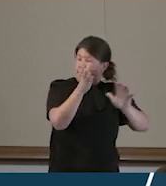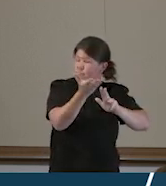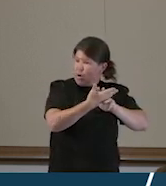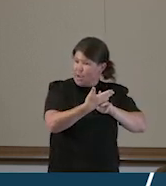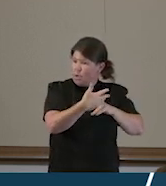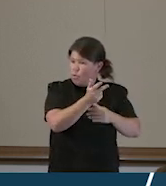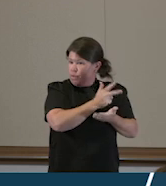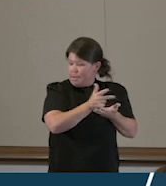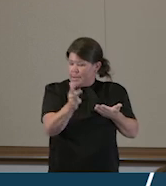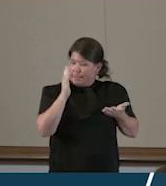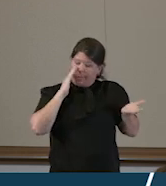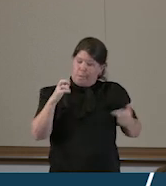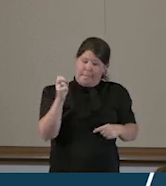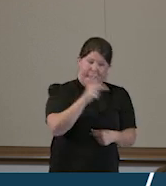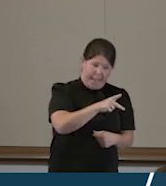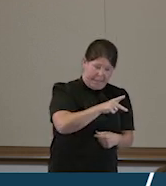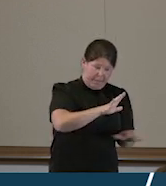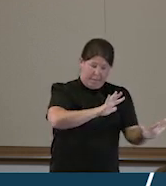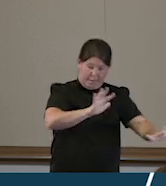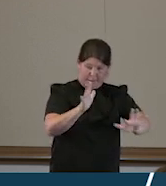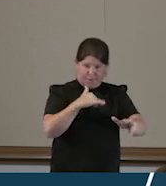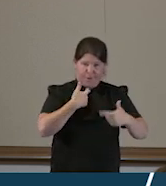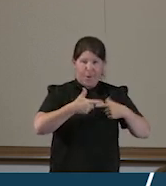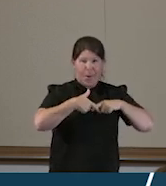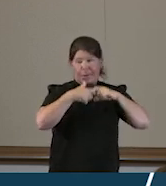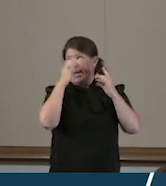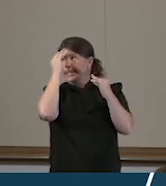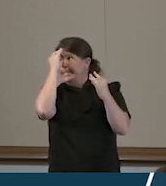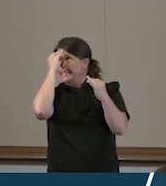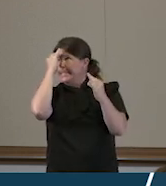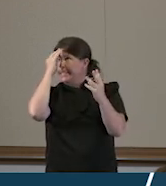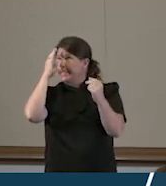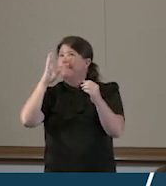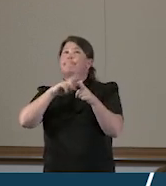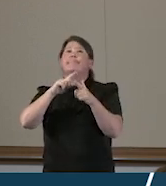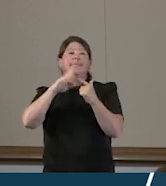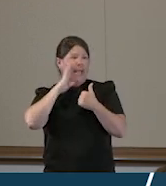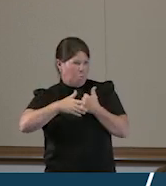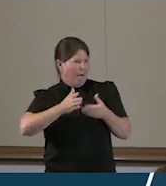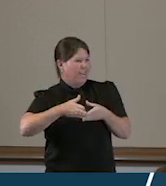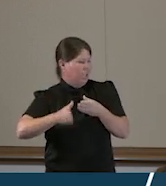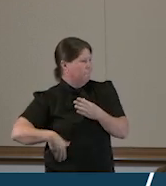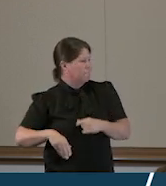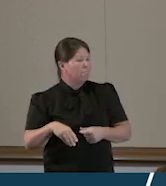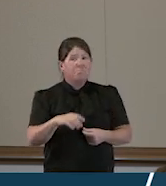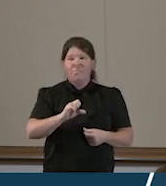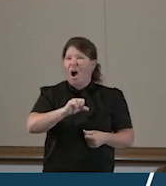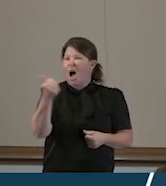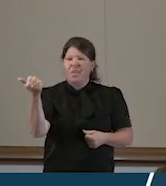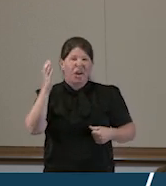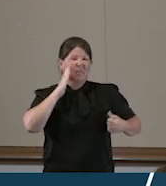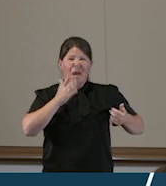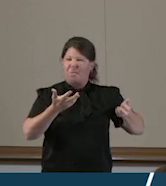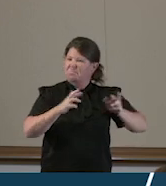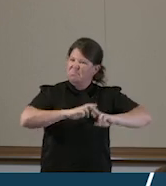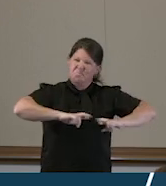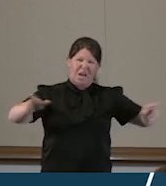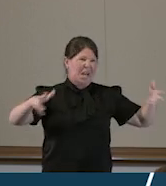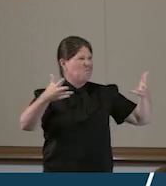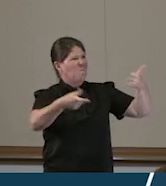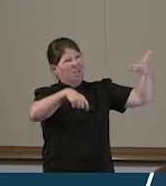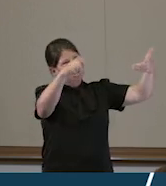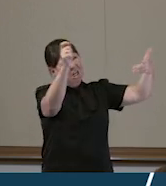you in 3 weeks, and then we finish it up. Or I have someone who comes to me and says, I want to check all the boxes on this